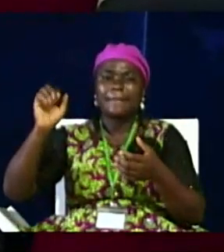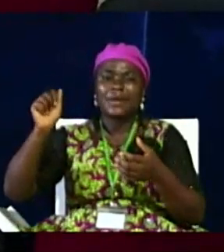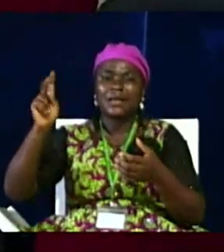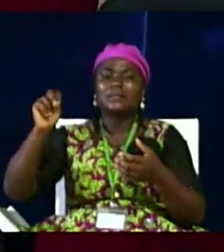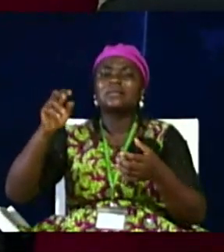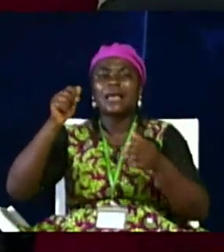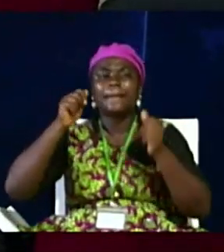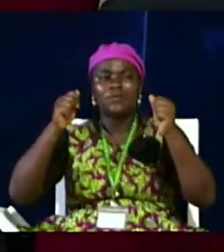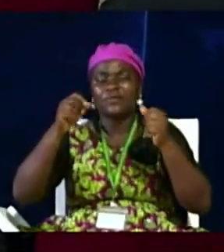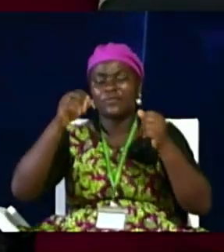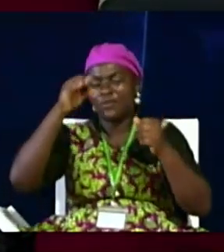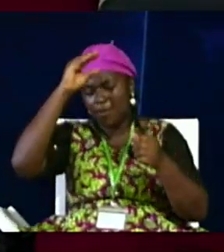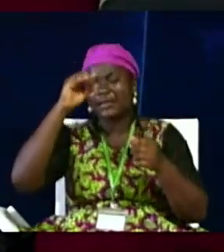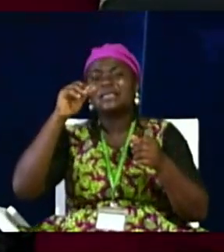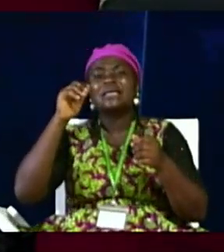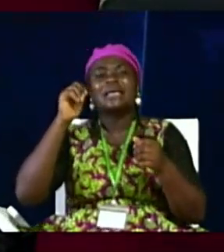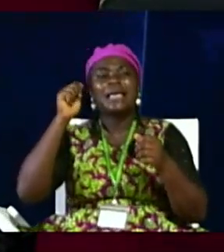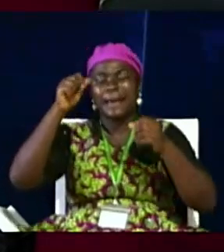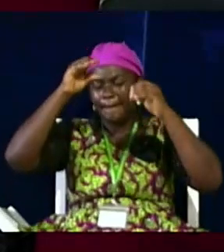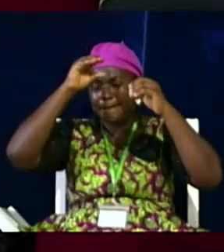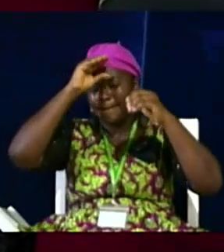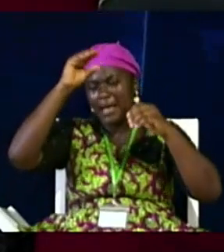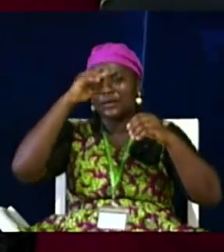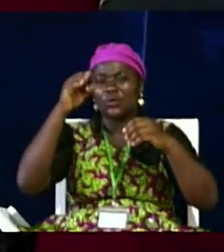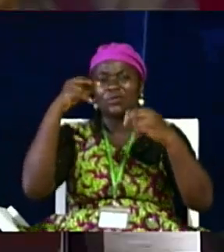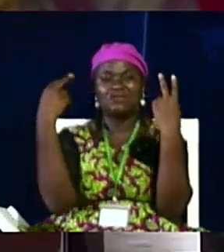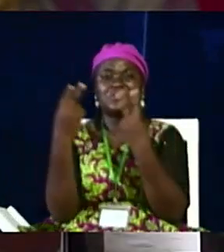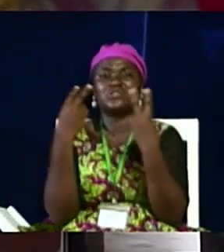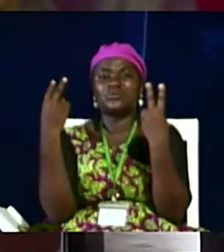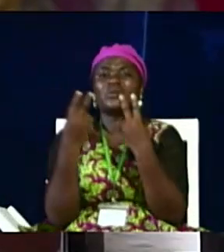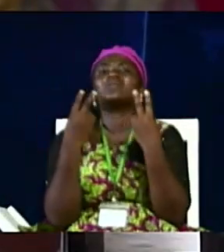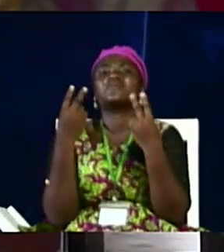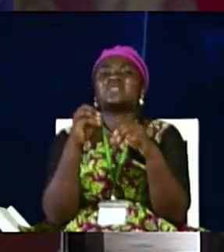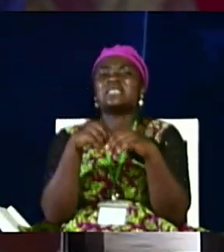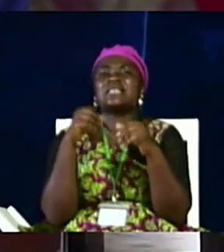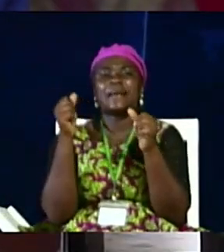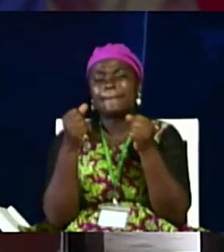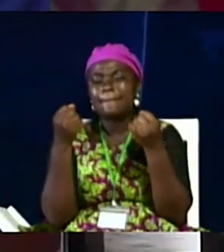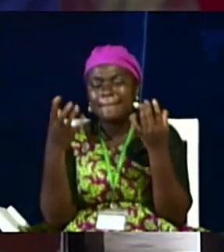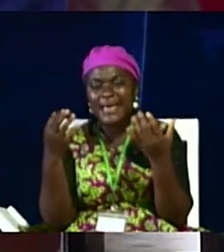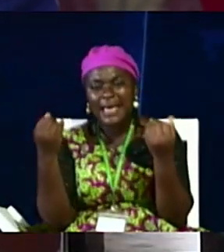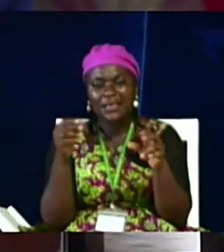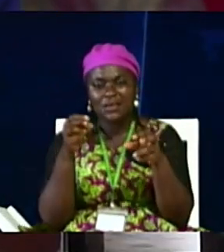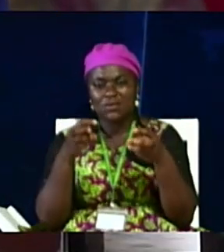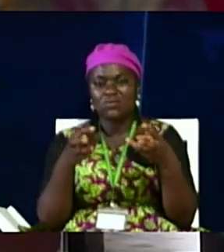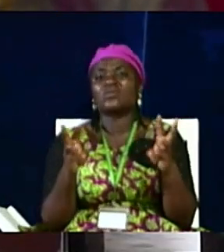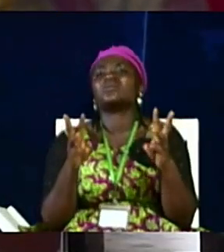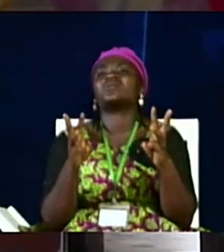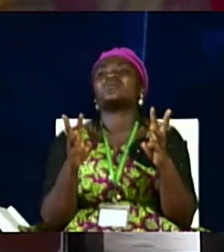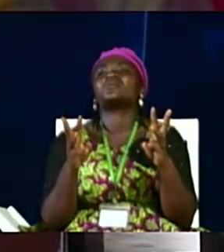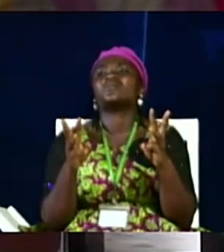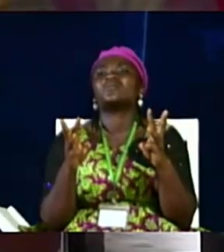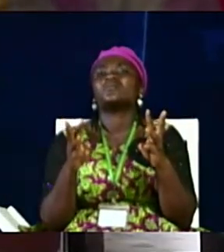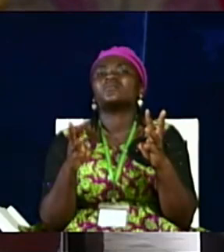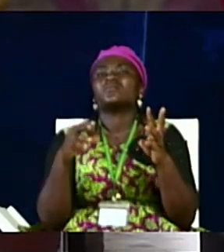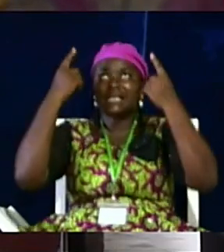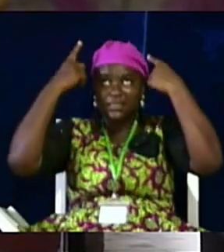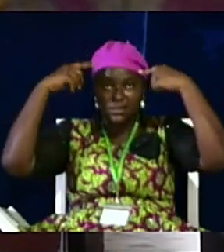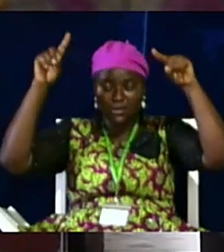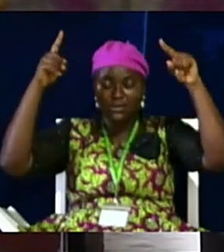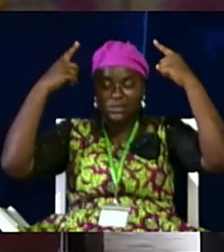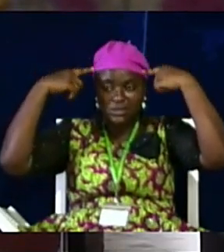A man who had been victorious in various ways, in various battles of life. A successful individual,